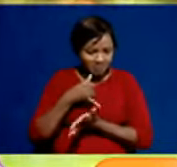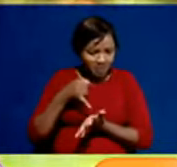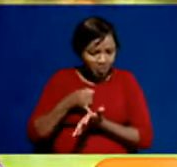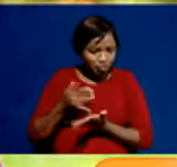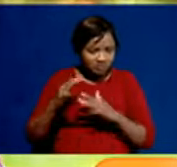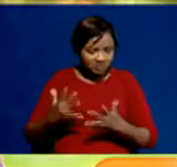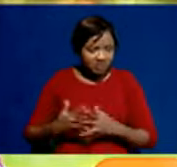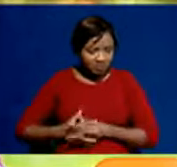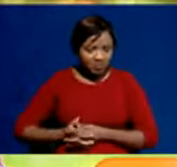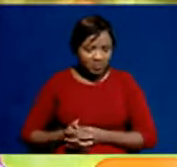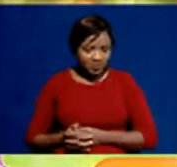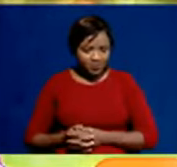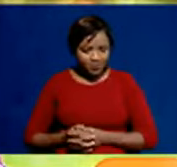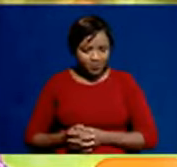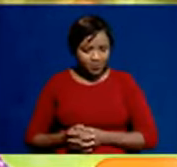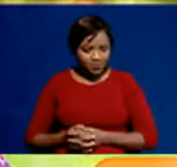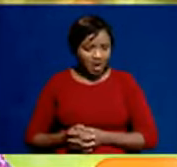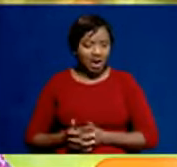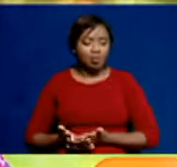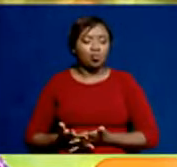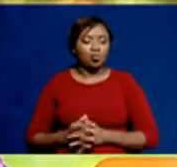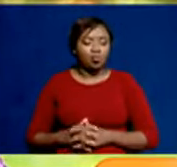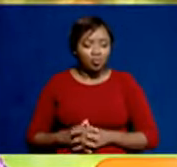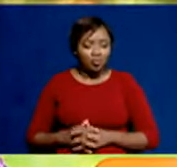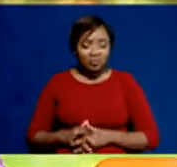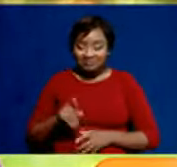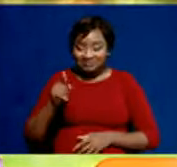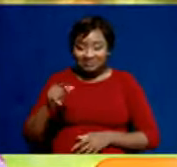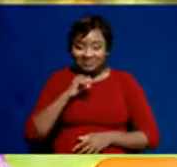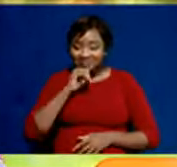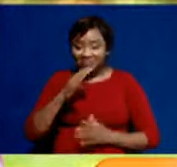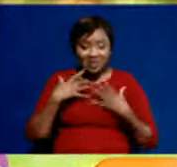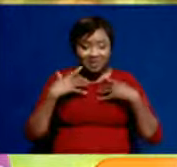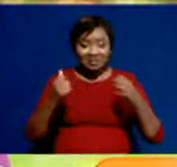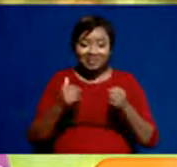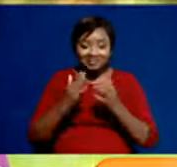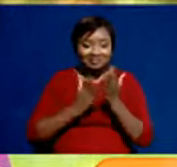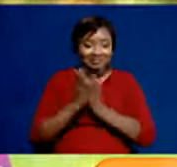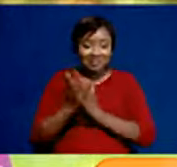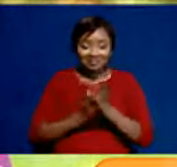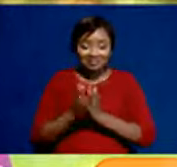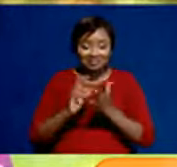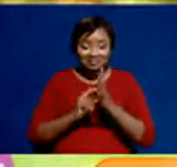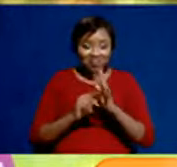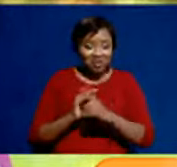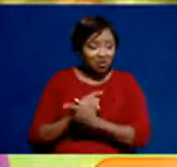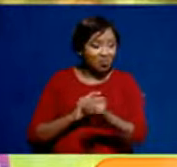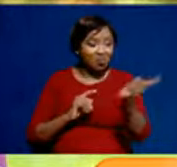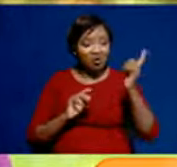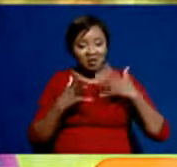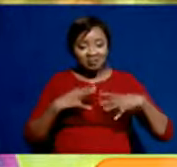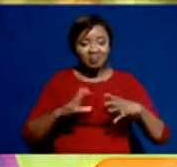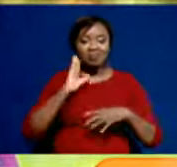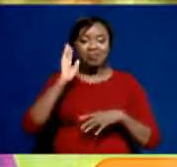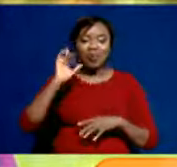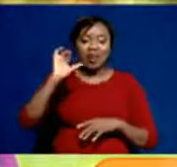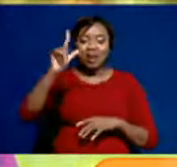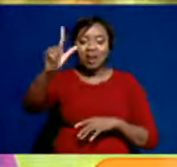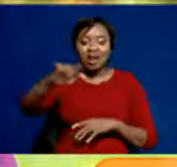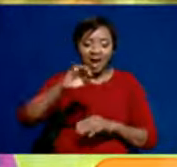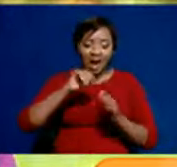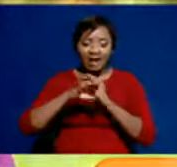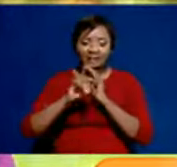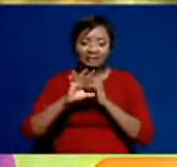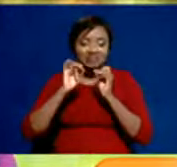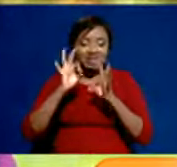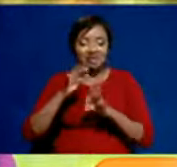asking? This is not a health service where at one point everybody will need it, and if they don't